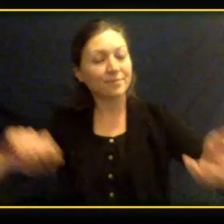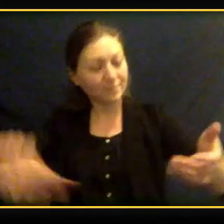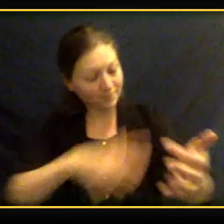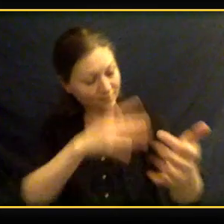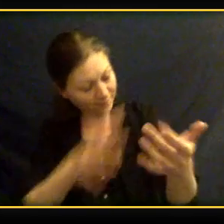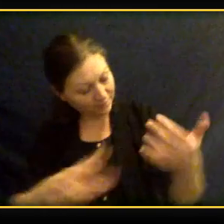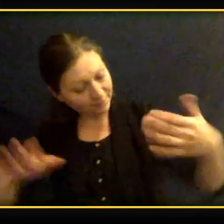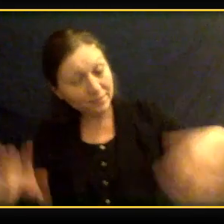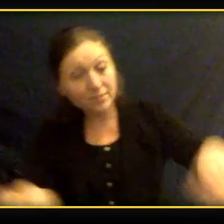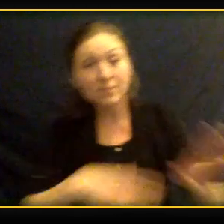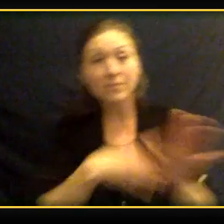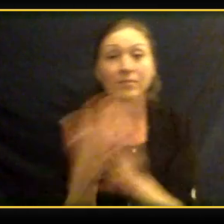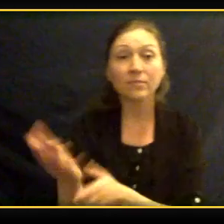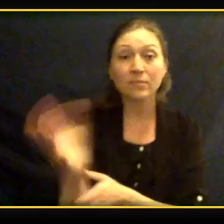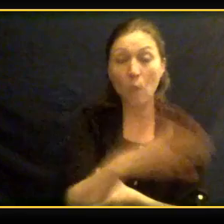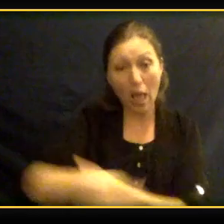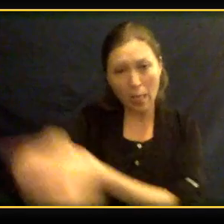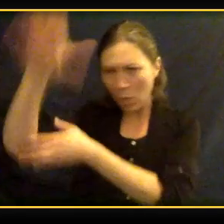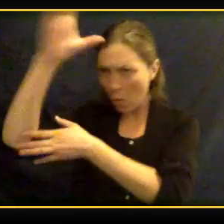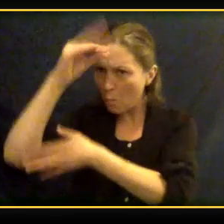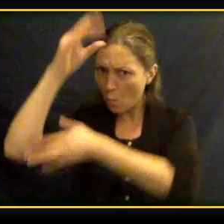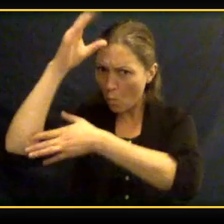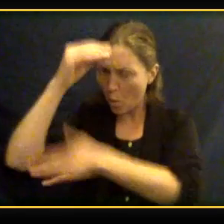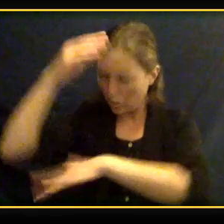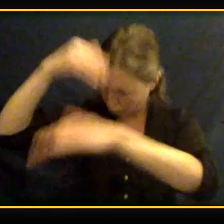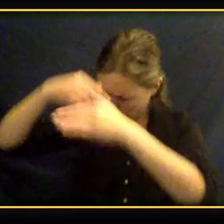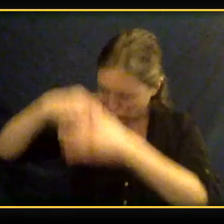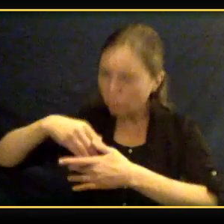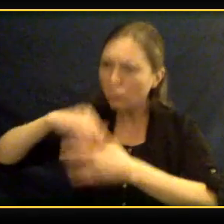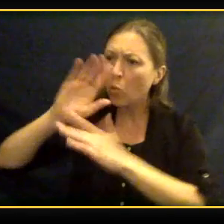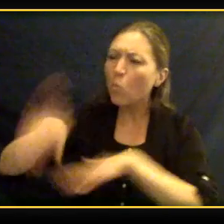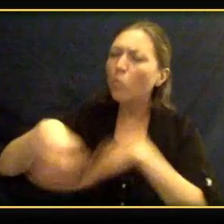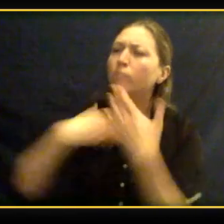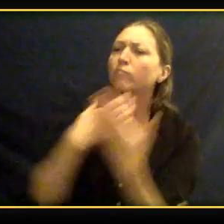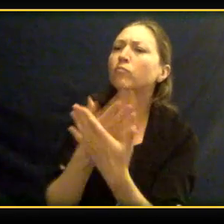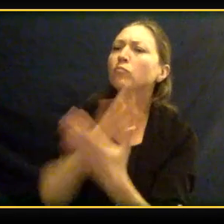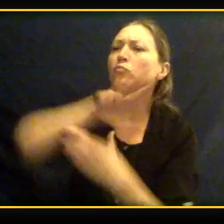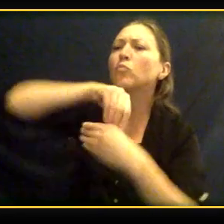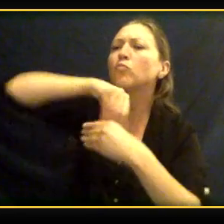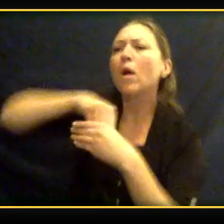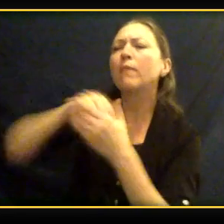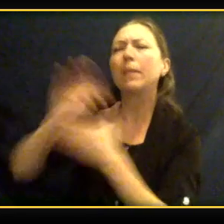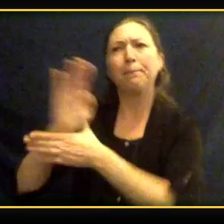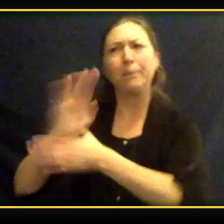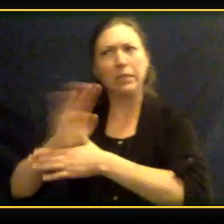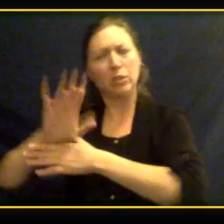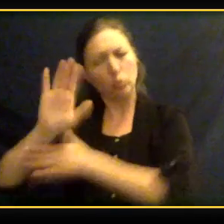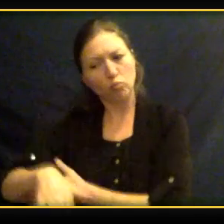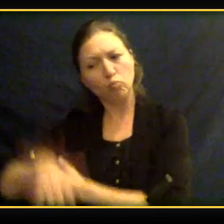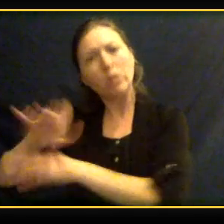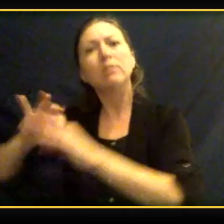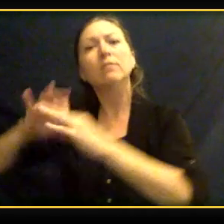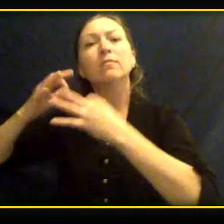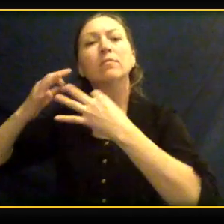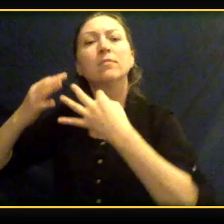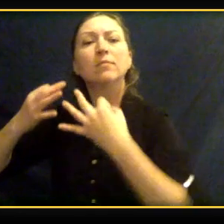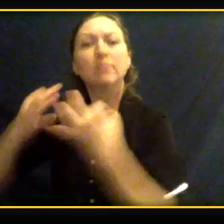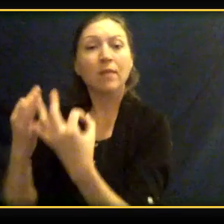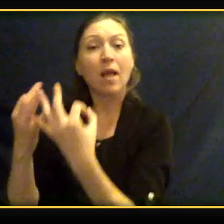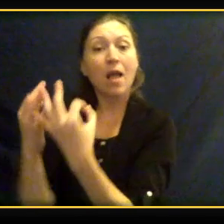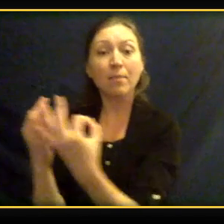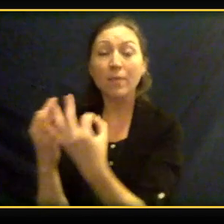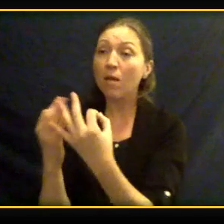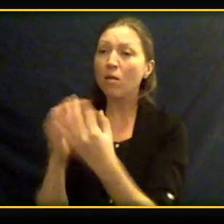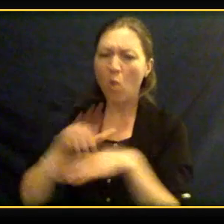And the boys go into business and marry and raise a family in boxes made of